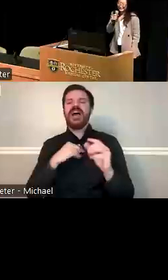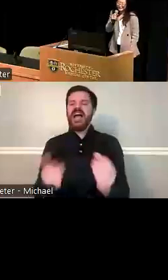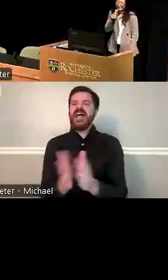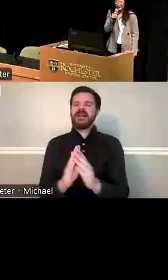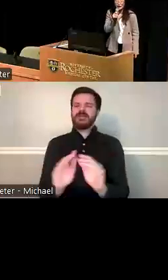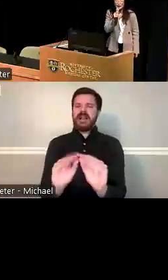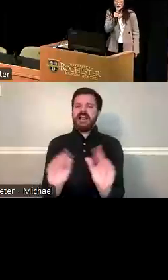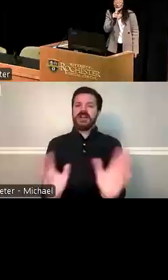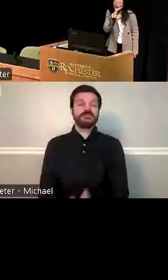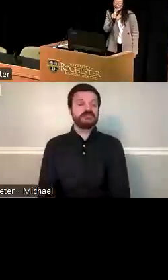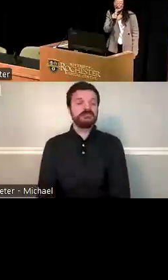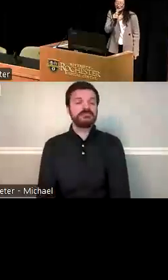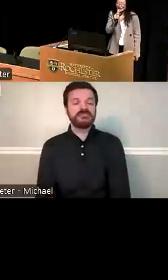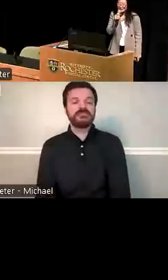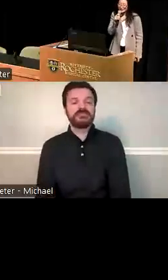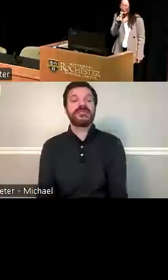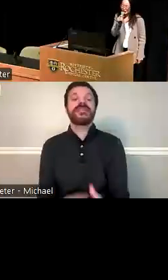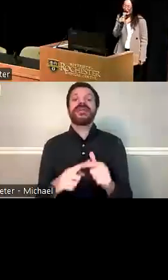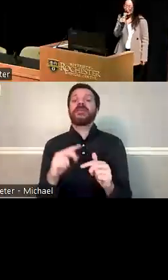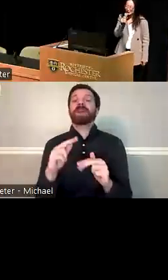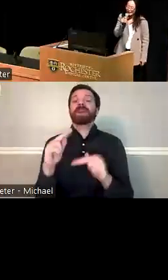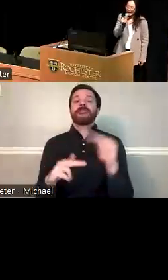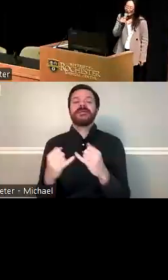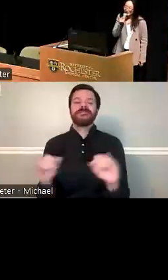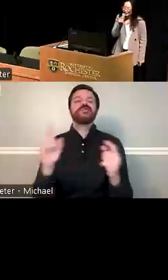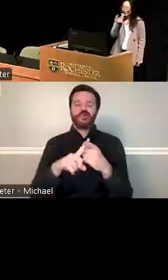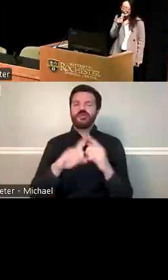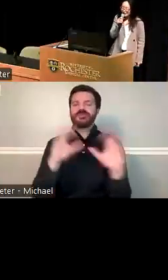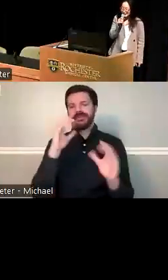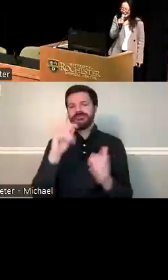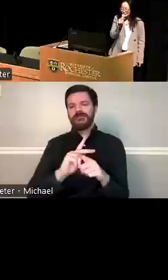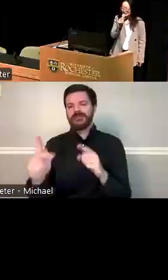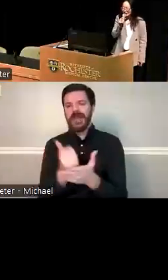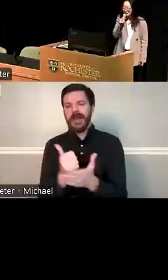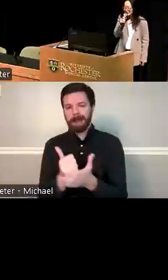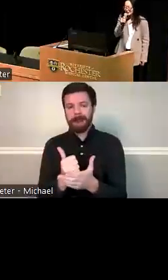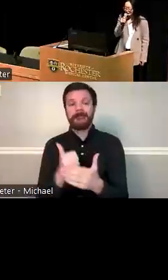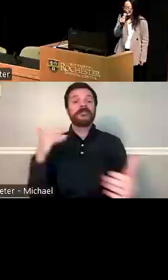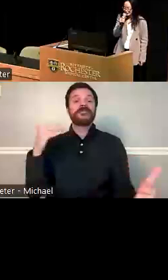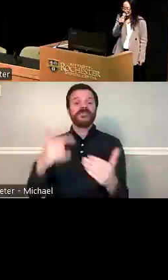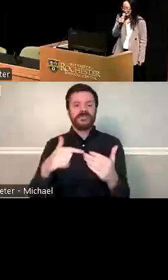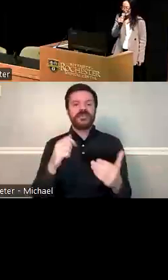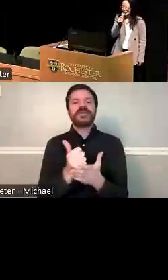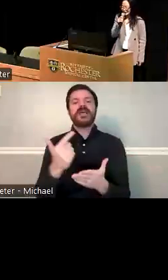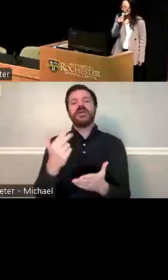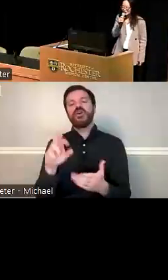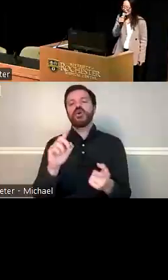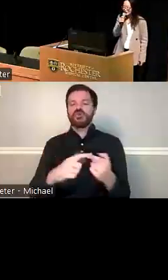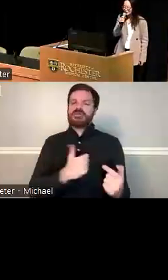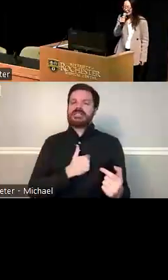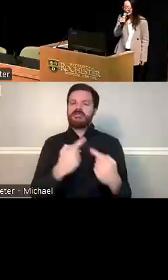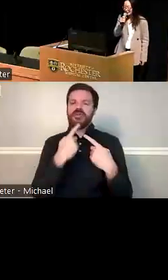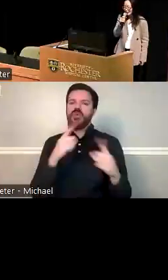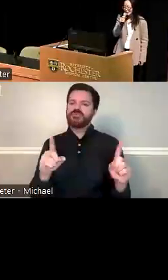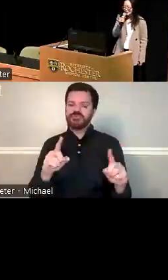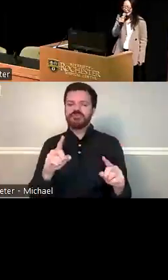questions. Building autonomy to seek professional help. Eventually, I was able to get her to self-disclose. I got her to go to